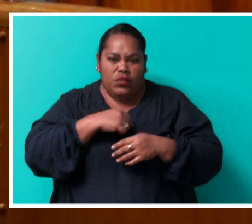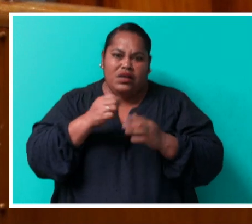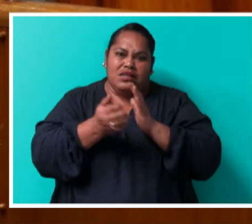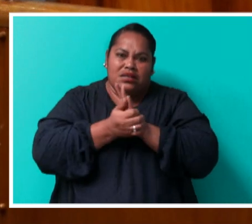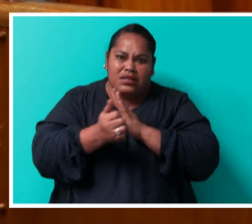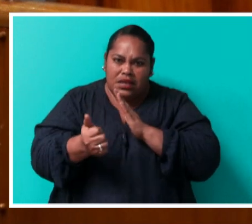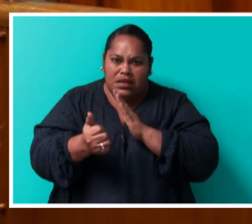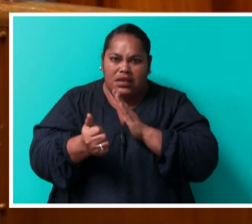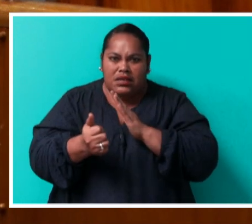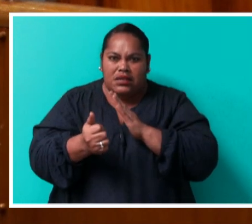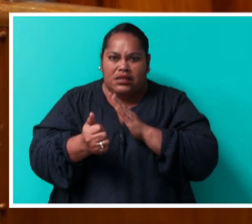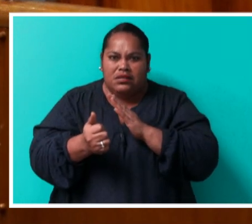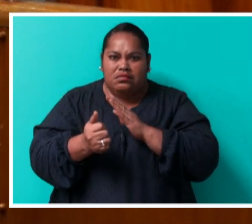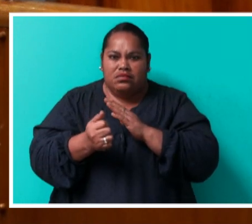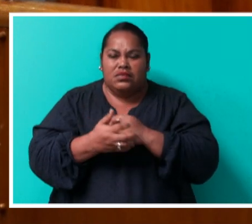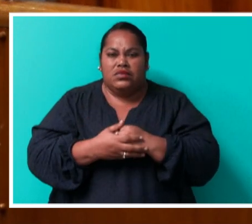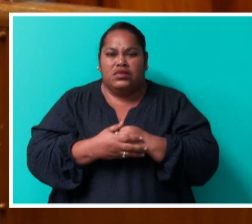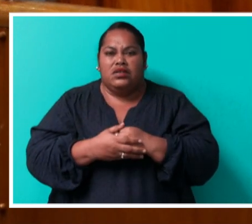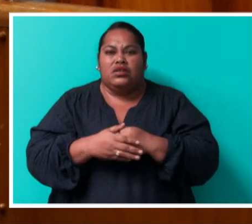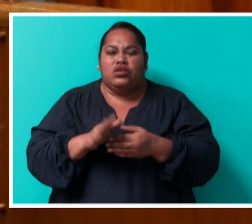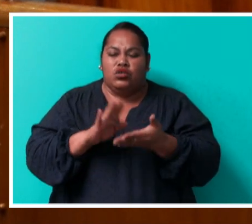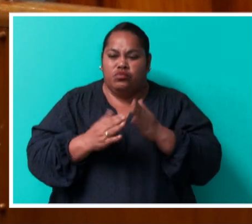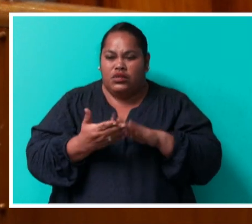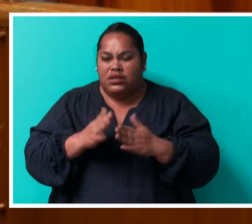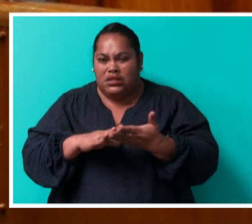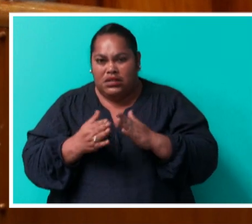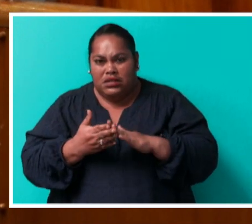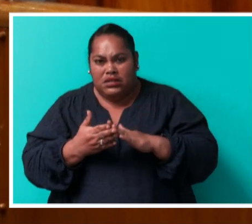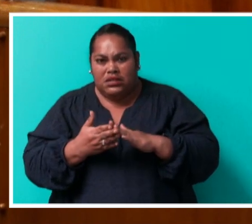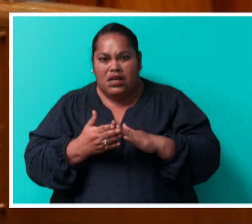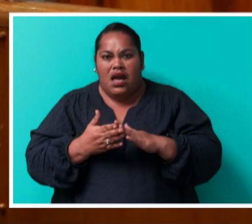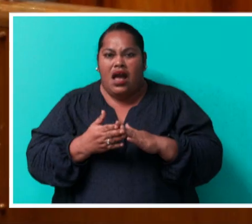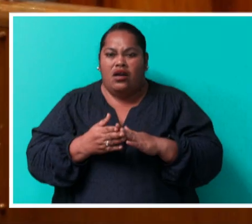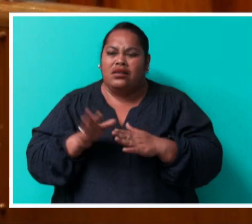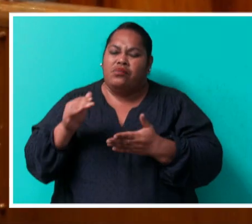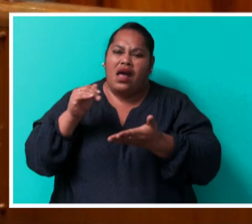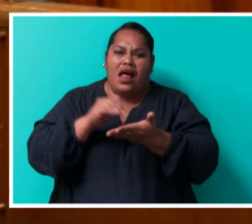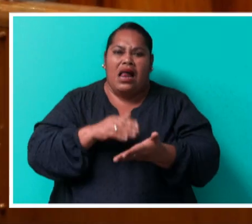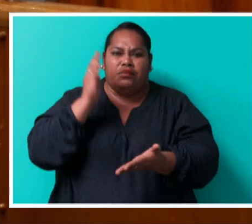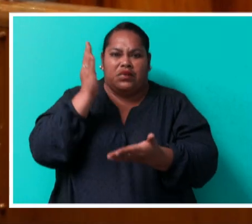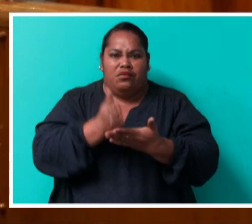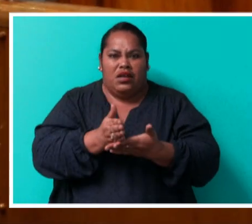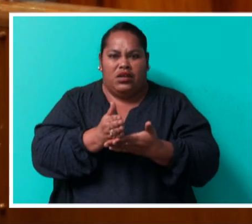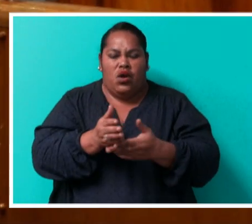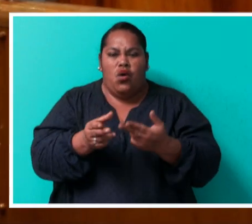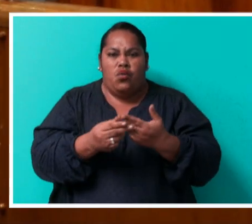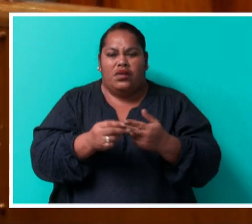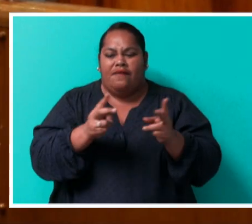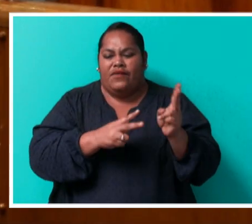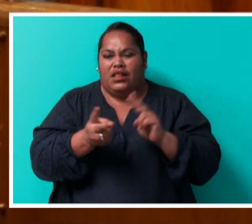while they're abroad, community initiatives. A lot of them help directly with their village